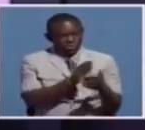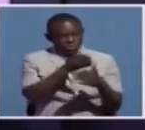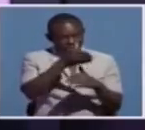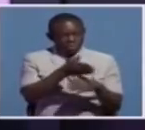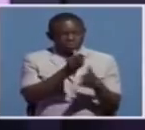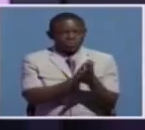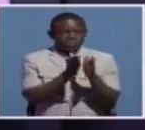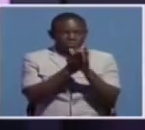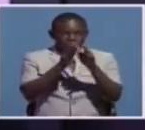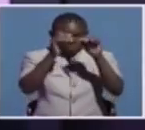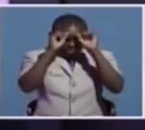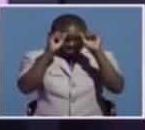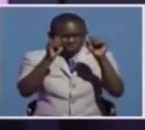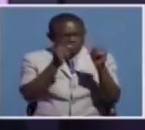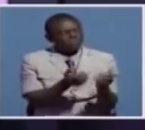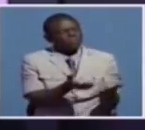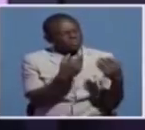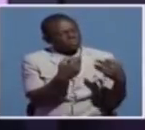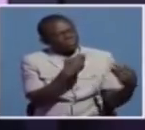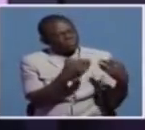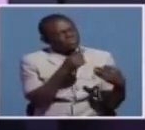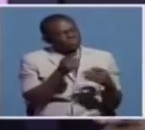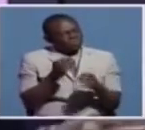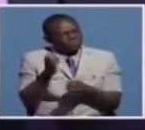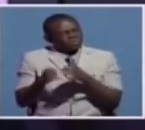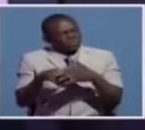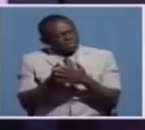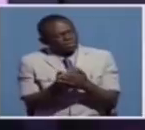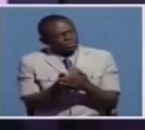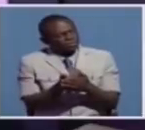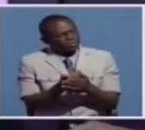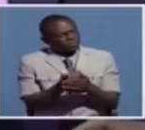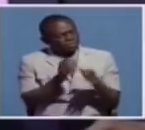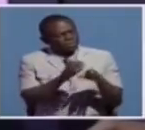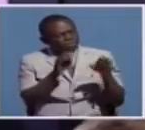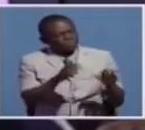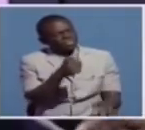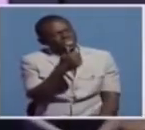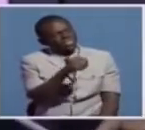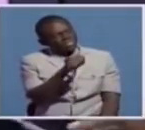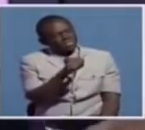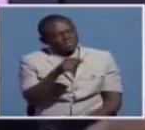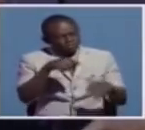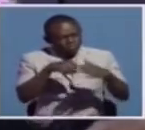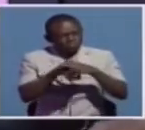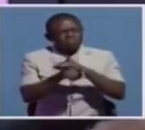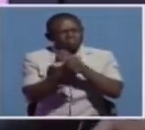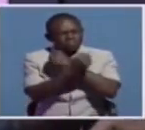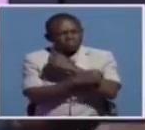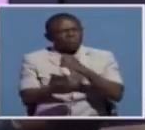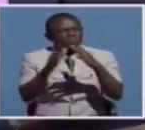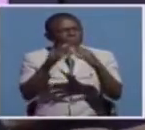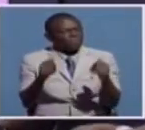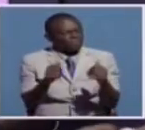and tell us about that experience. You were only 10, and you were getting into State House. There was all this jubilation from a very